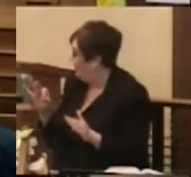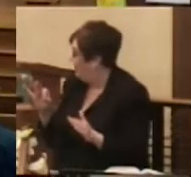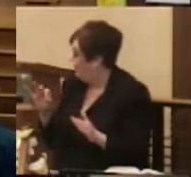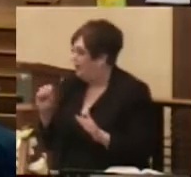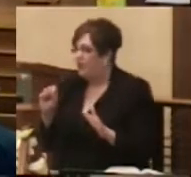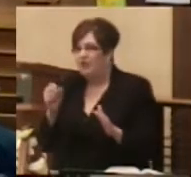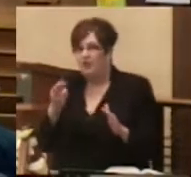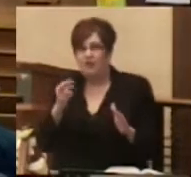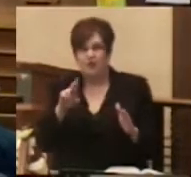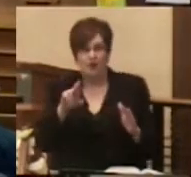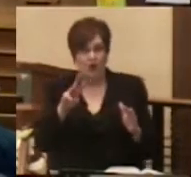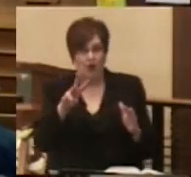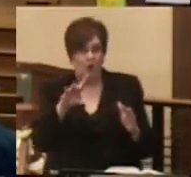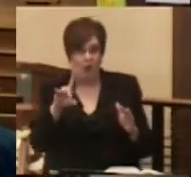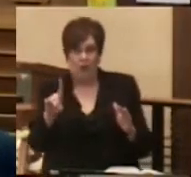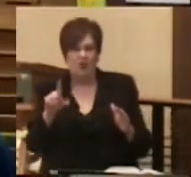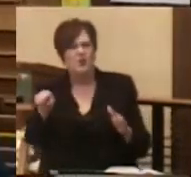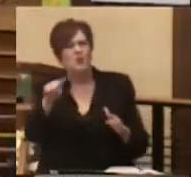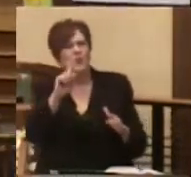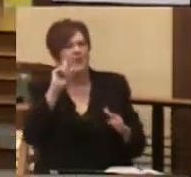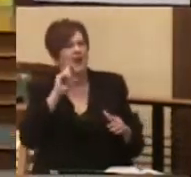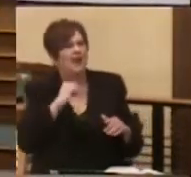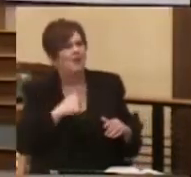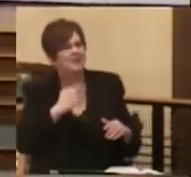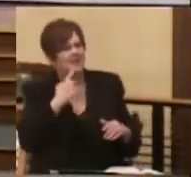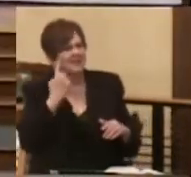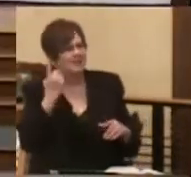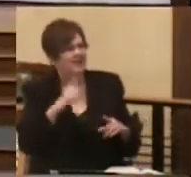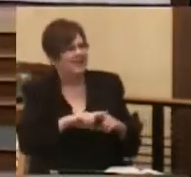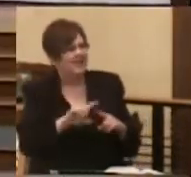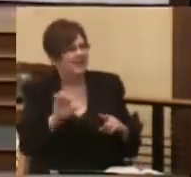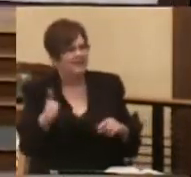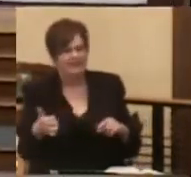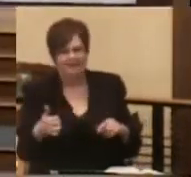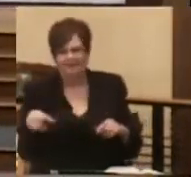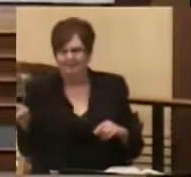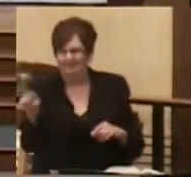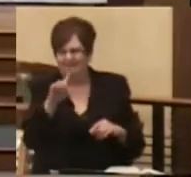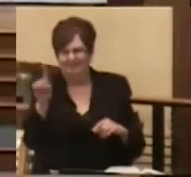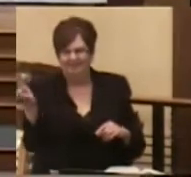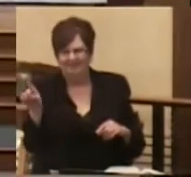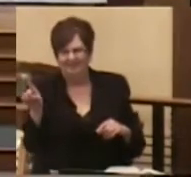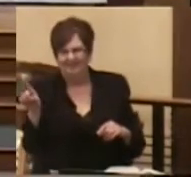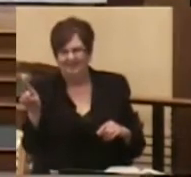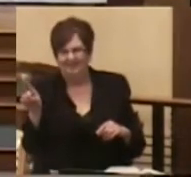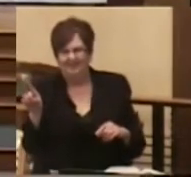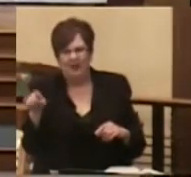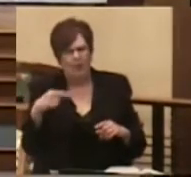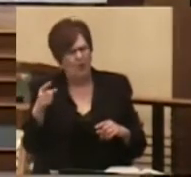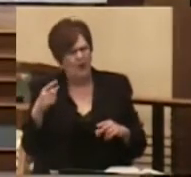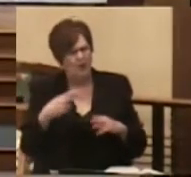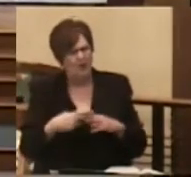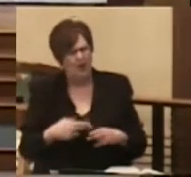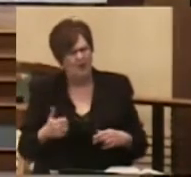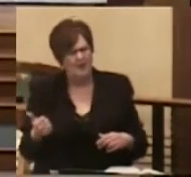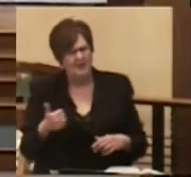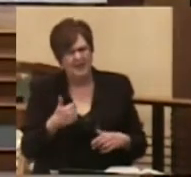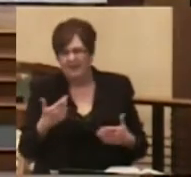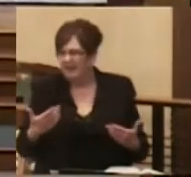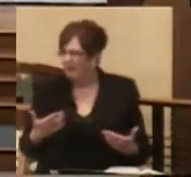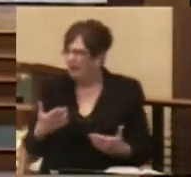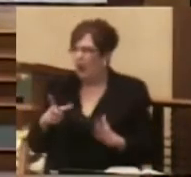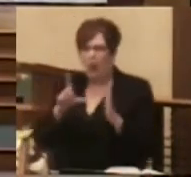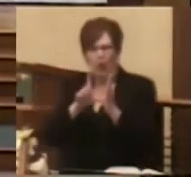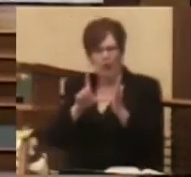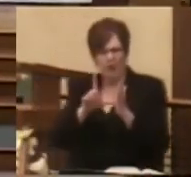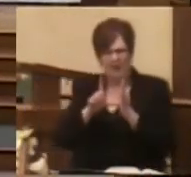Sherwood. You thought I was going to say something else. 50 Shades of Sherwood. Well, what do you call yourselves up here?